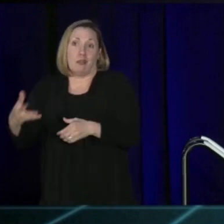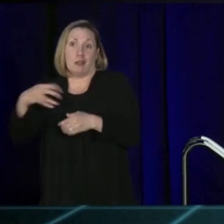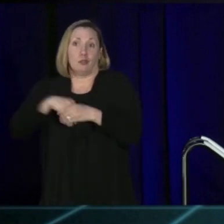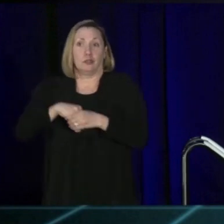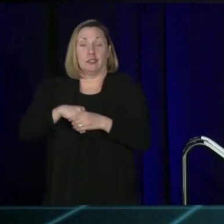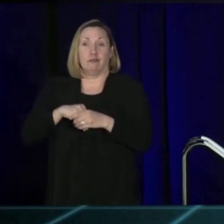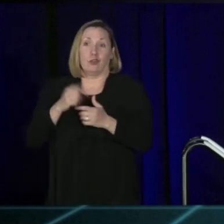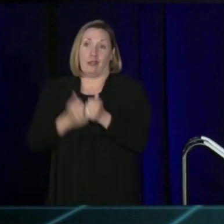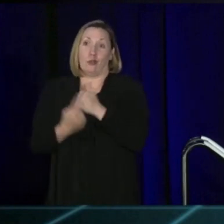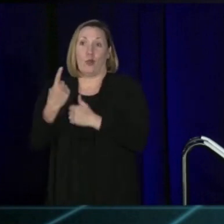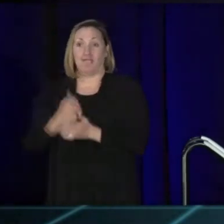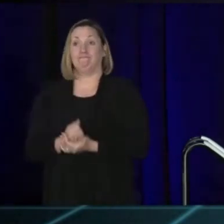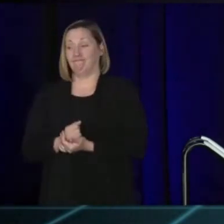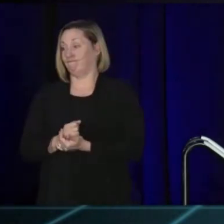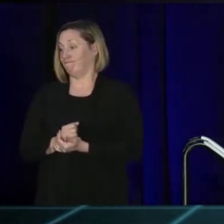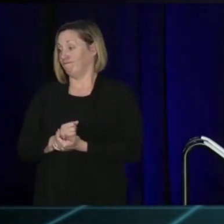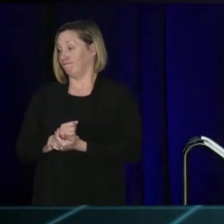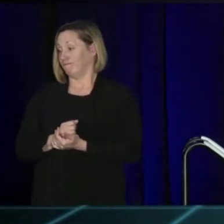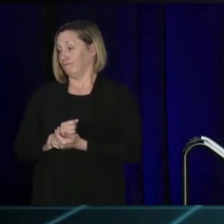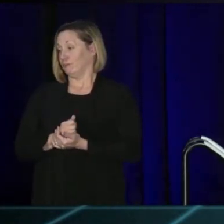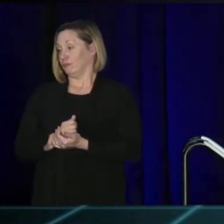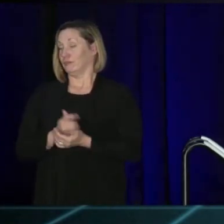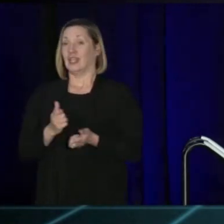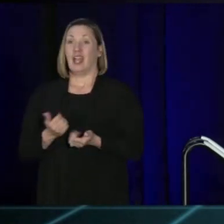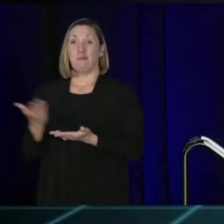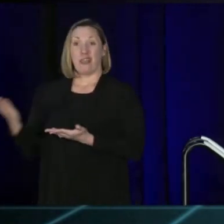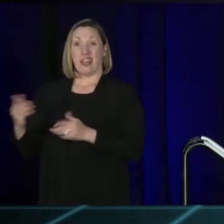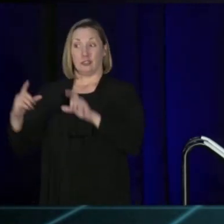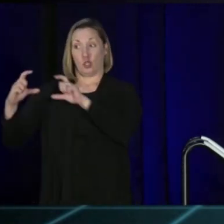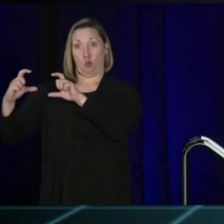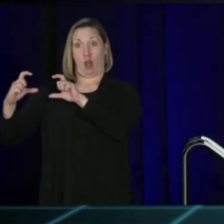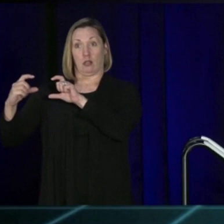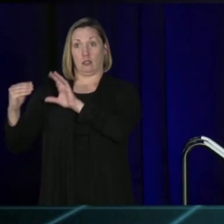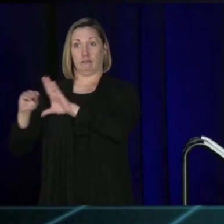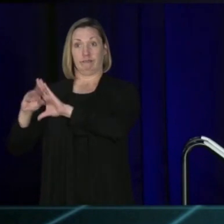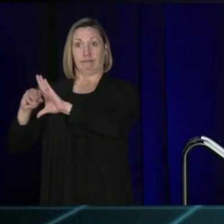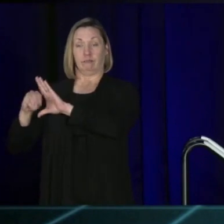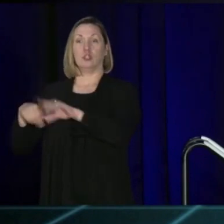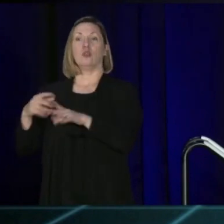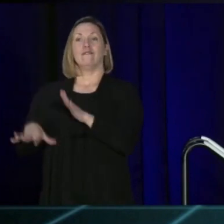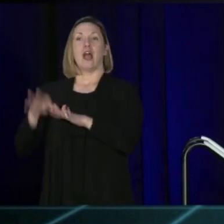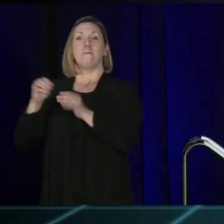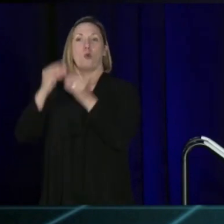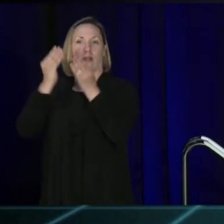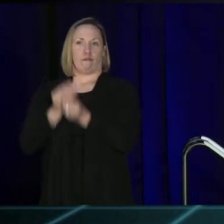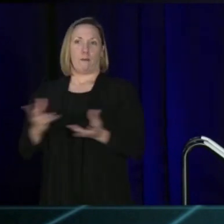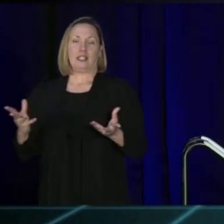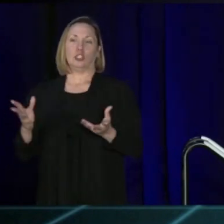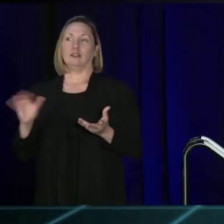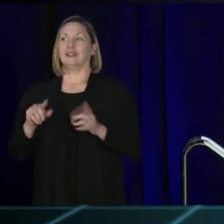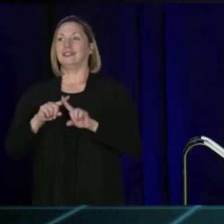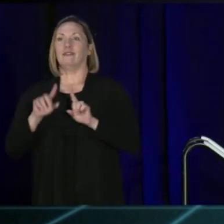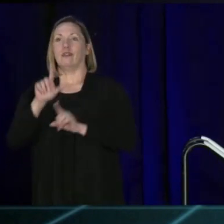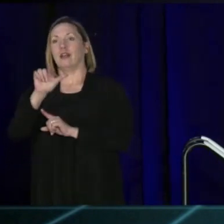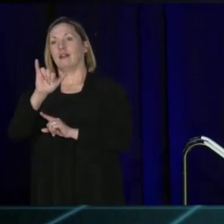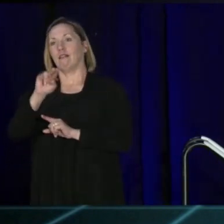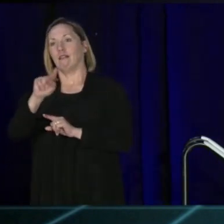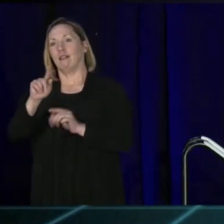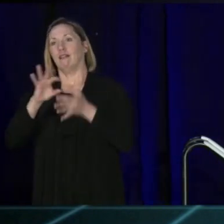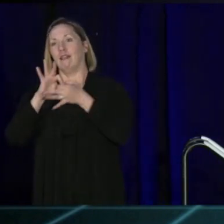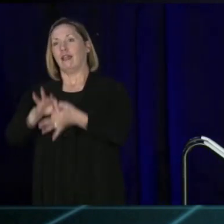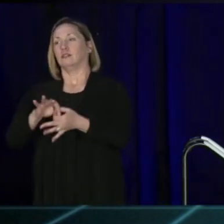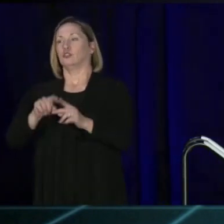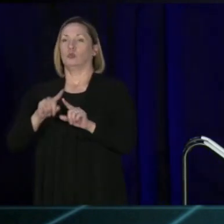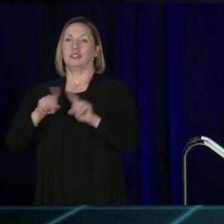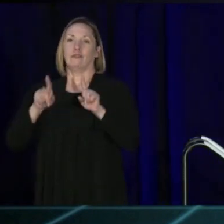everyone. And by this QR code, you can find more additional information, like different links and links to different screen